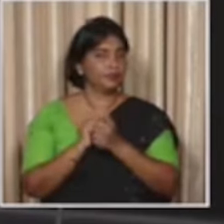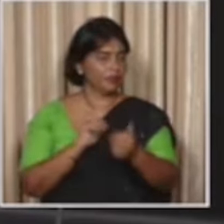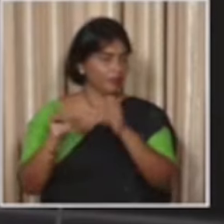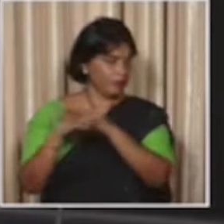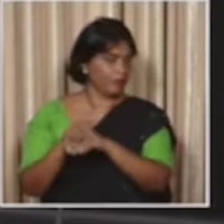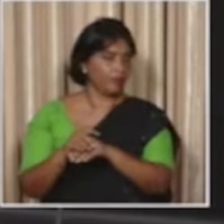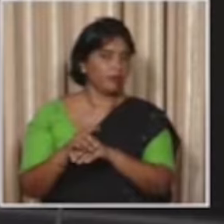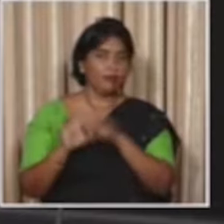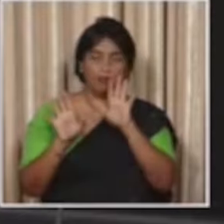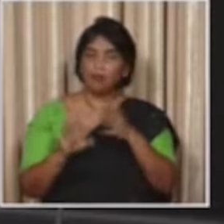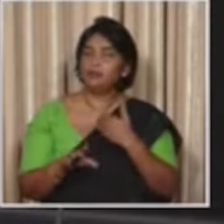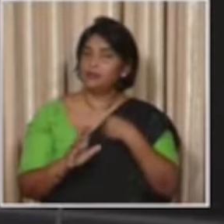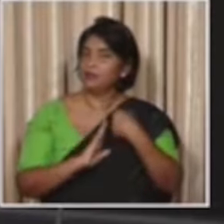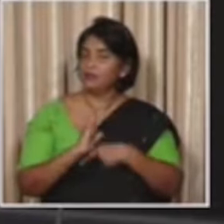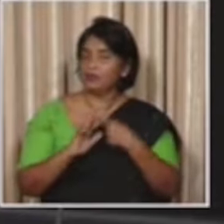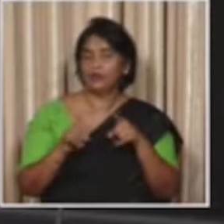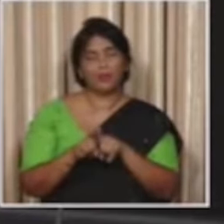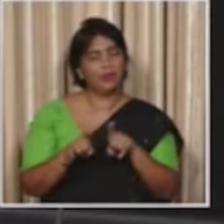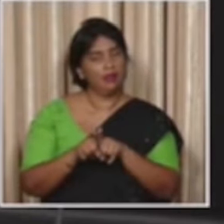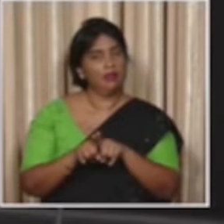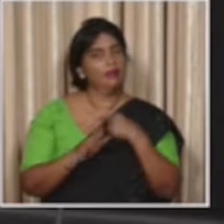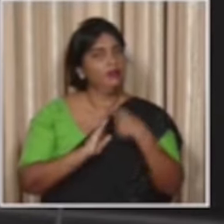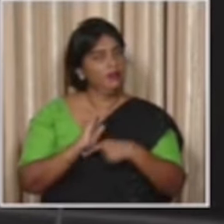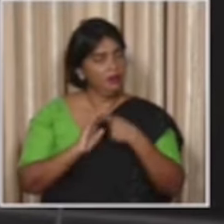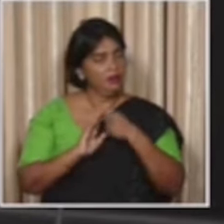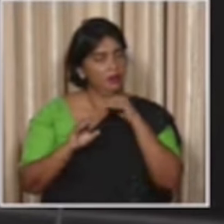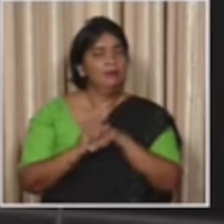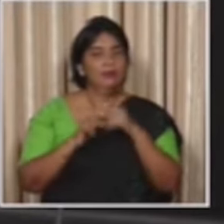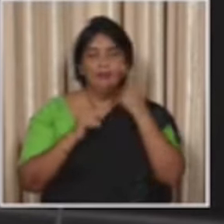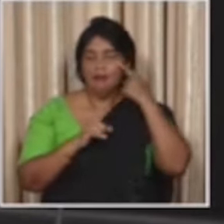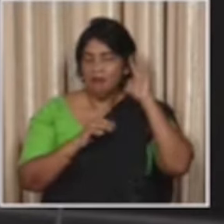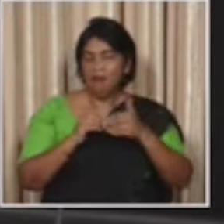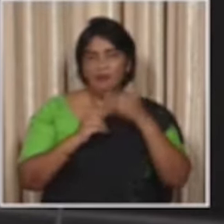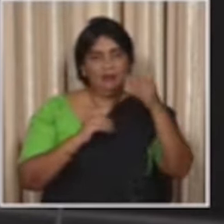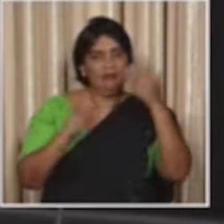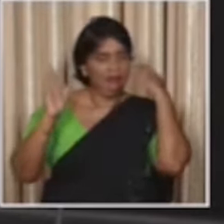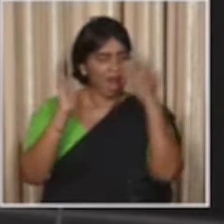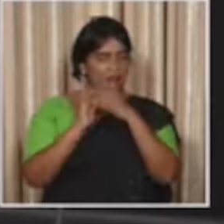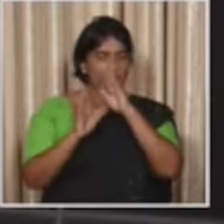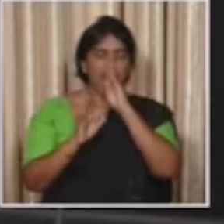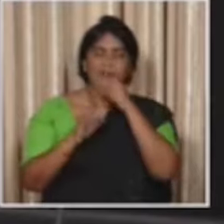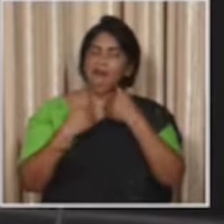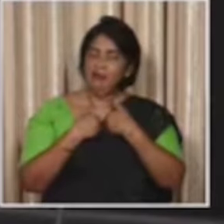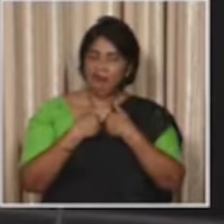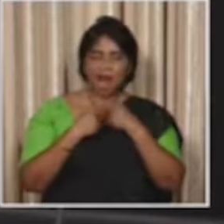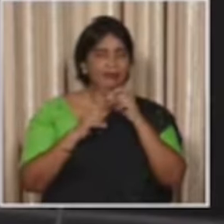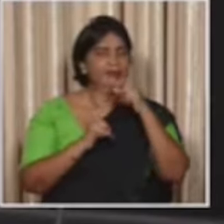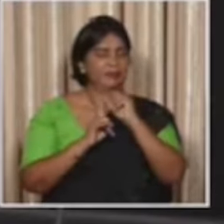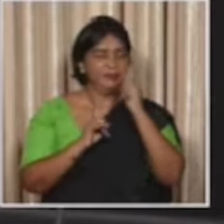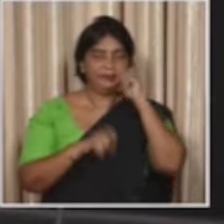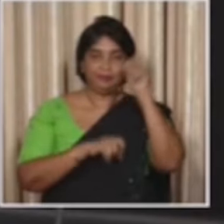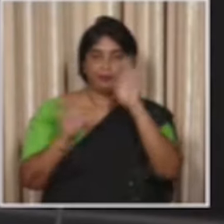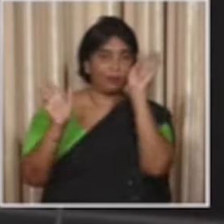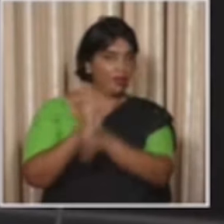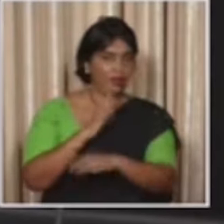as a country will also look in at Sri Lanka's interest and that does not mean that we will abandon the people of Palestine and I think the